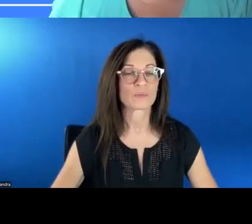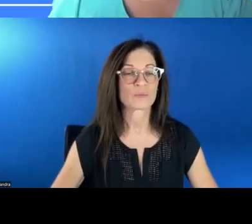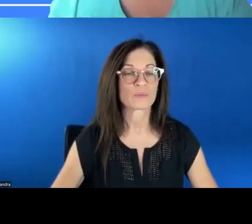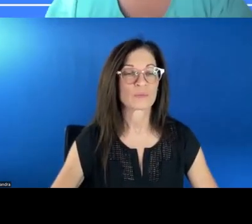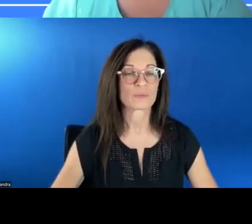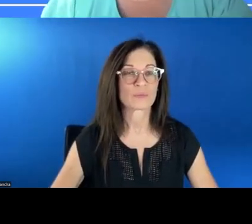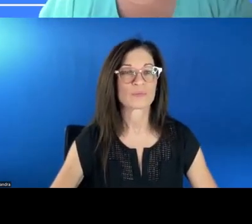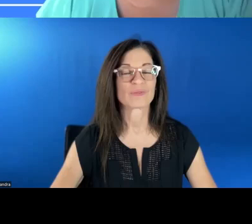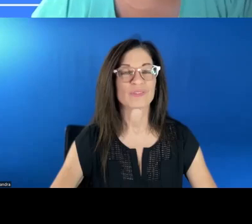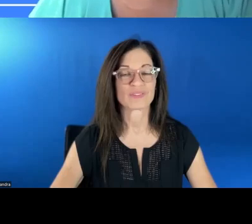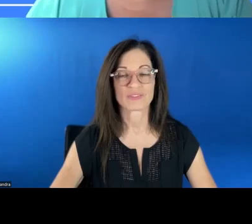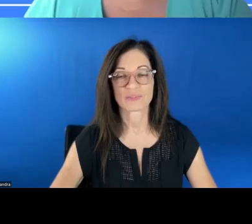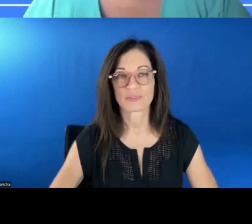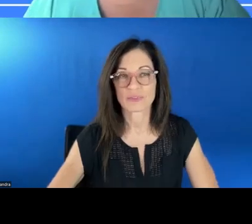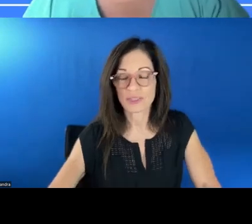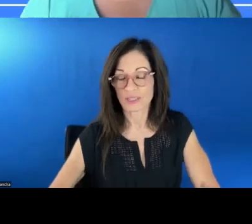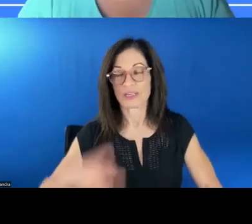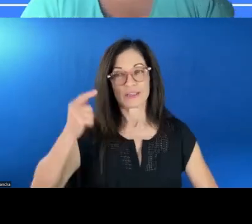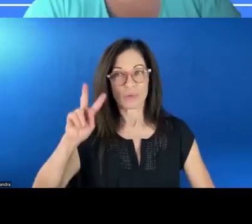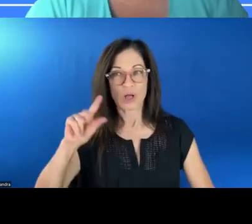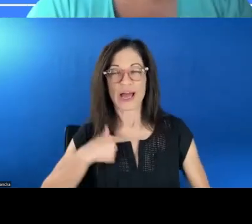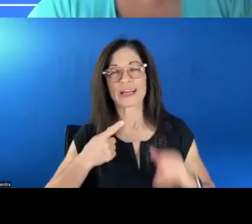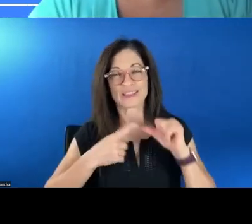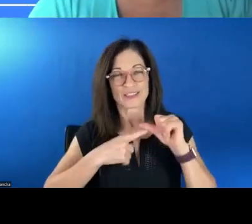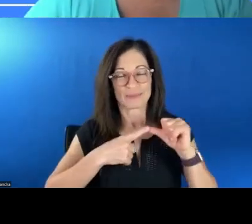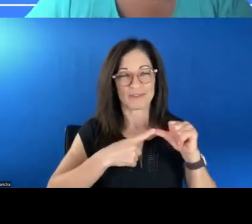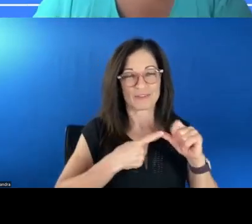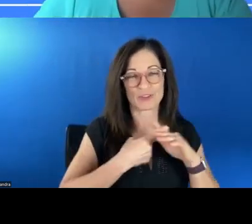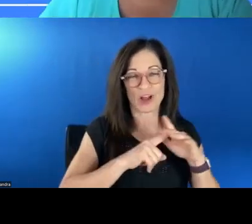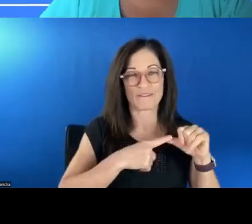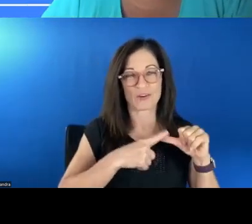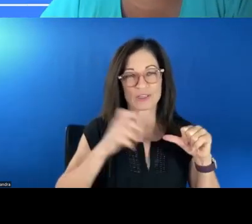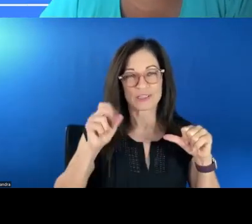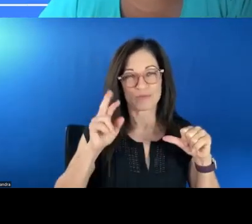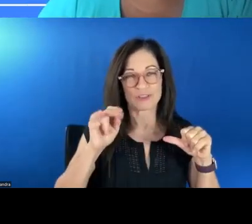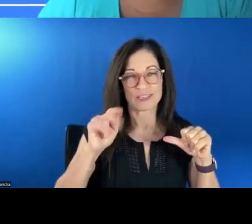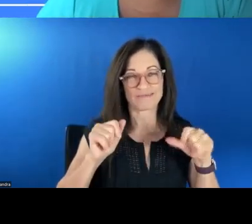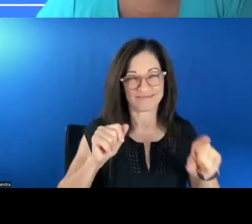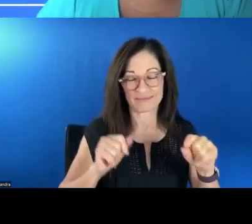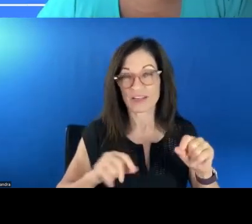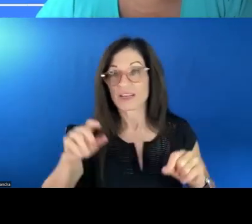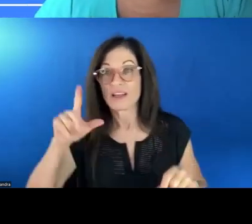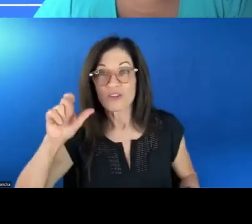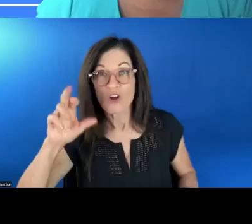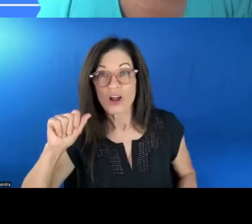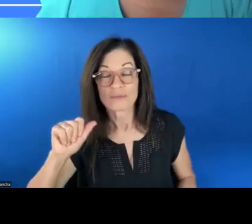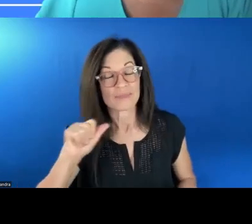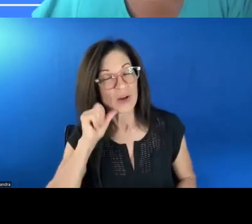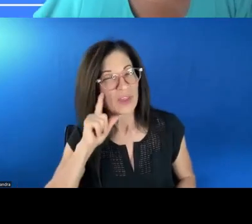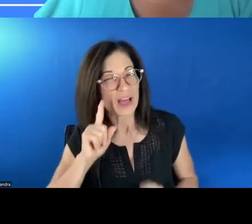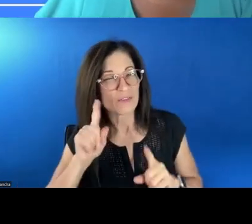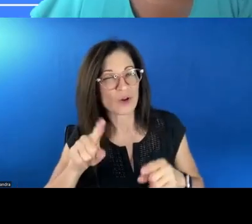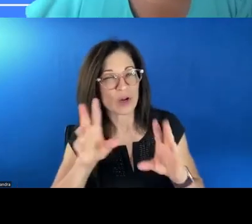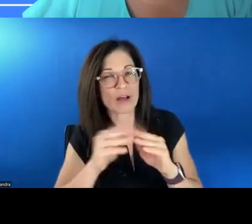Oh, I can jump in first, Sabrina, if you want. Good. And then here's Sabrina. So look, I will tell you, Laura, I don't think I've ever been to a conference where it feels so